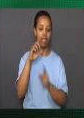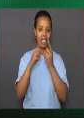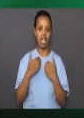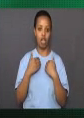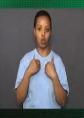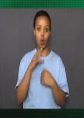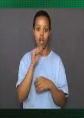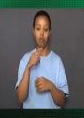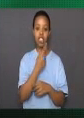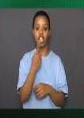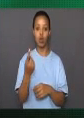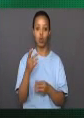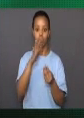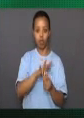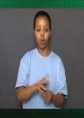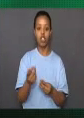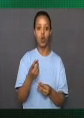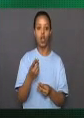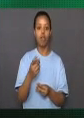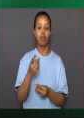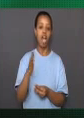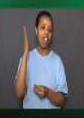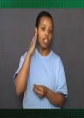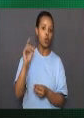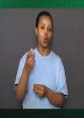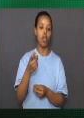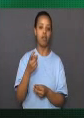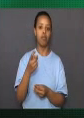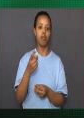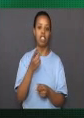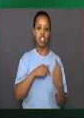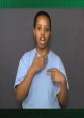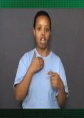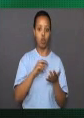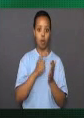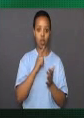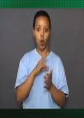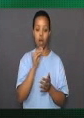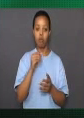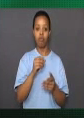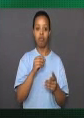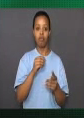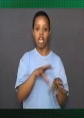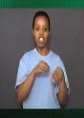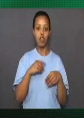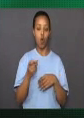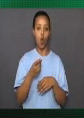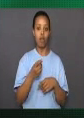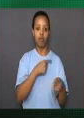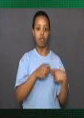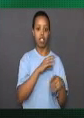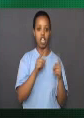dominant gene for unattached earlobes and a recessive gene for attached